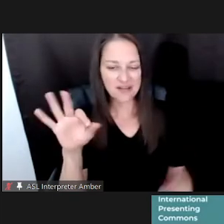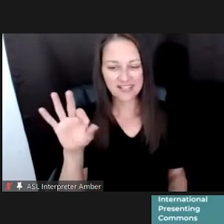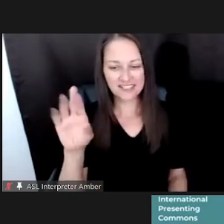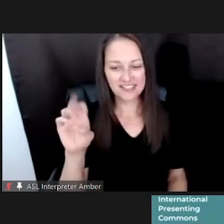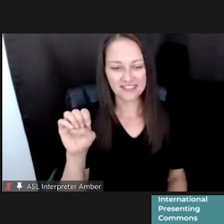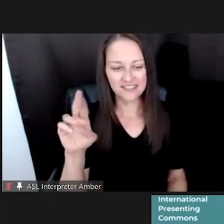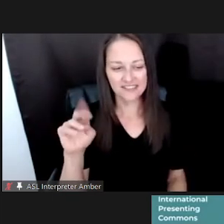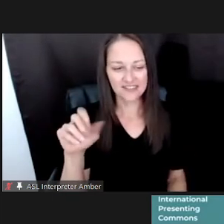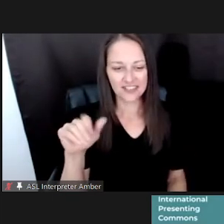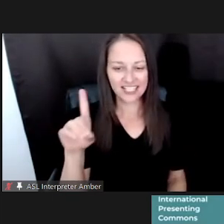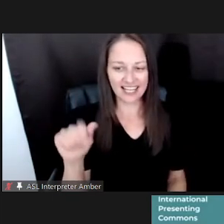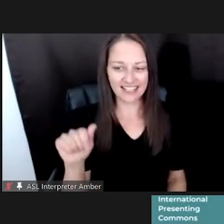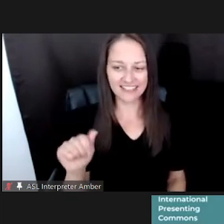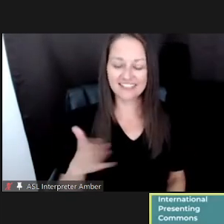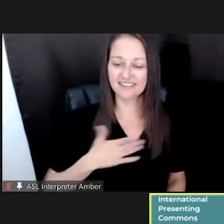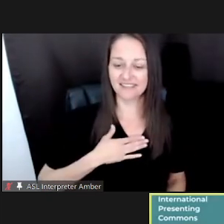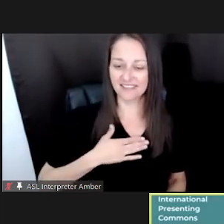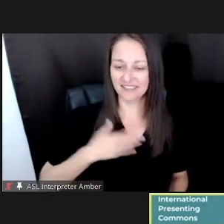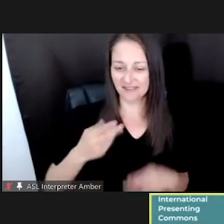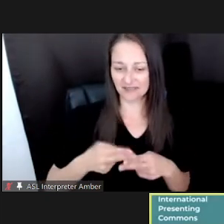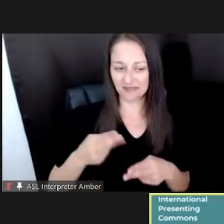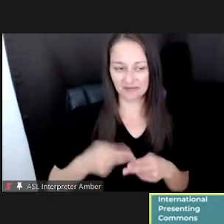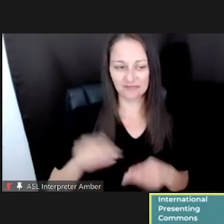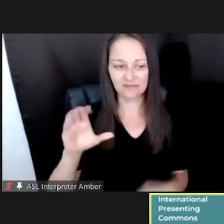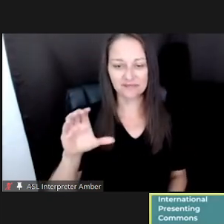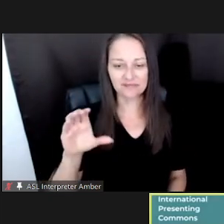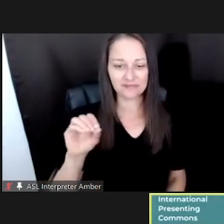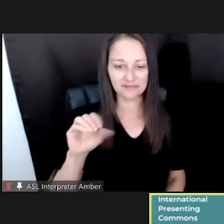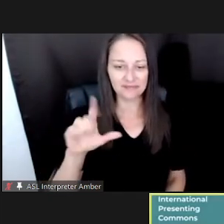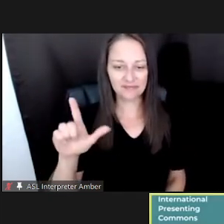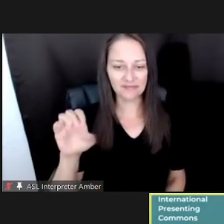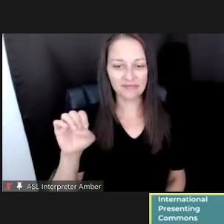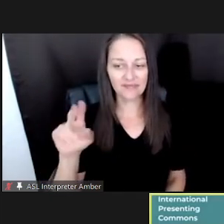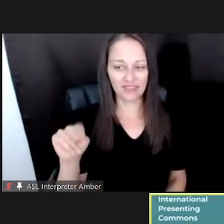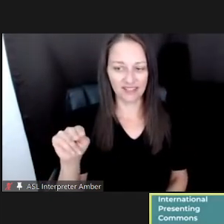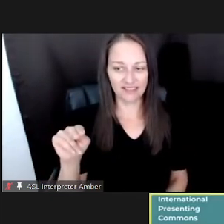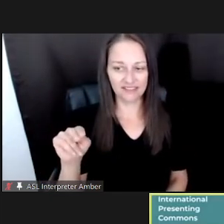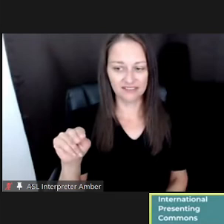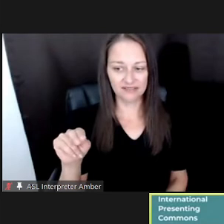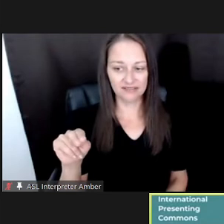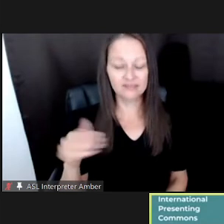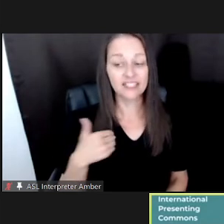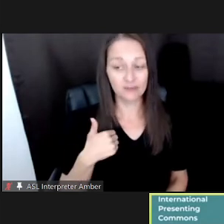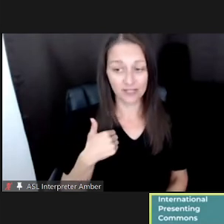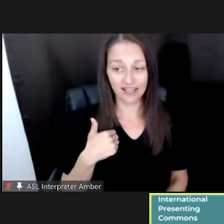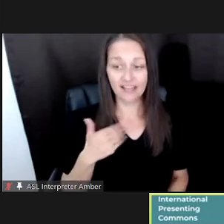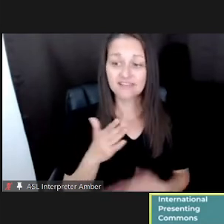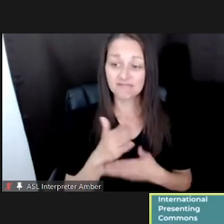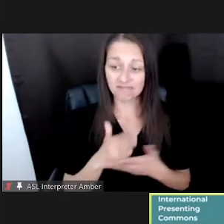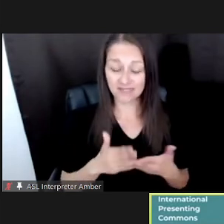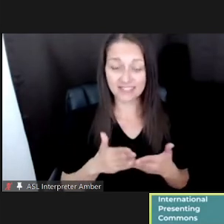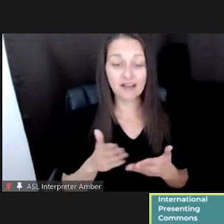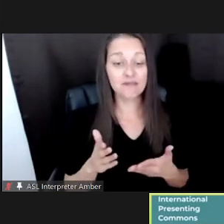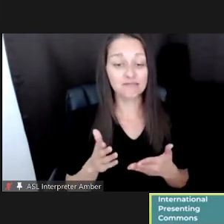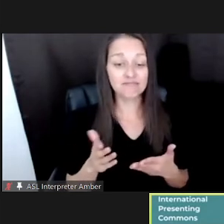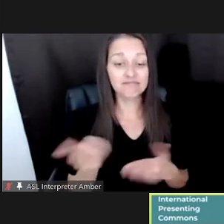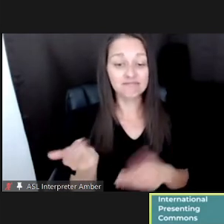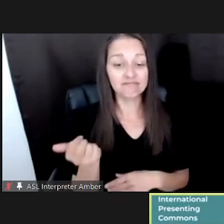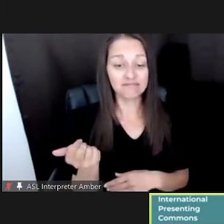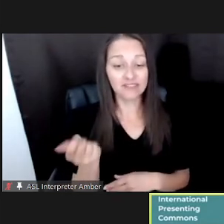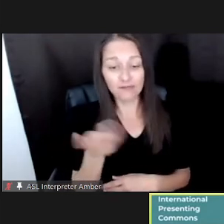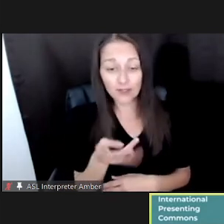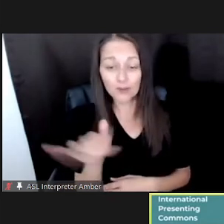I'm Colleen, and it looks like we have some of the same people in here, but I'll just go through